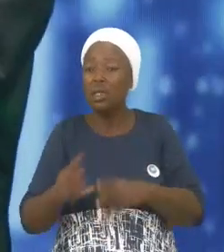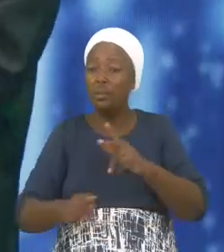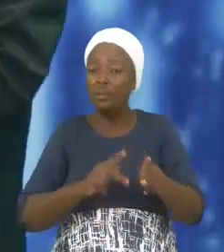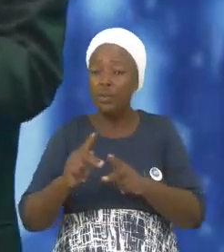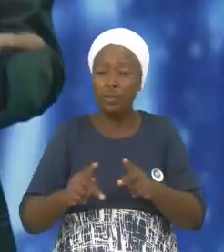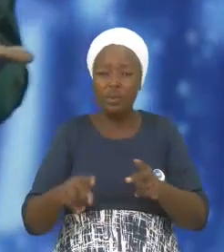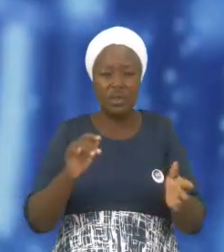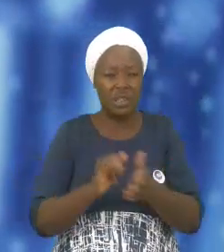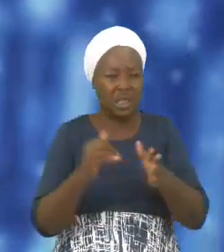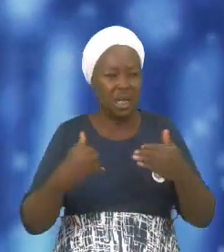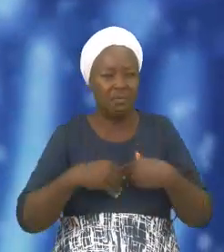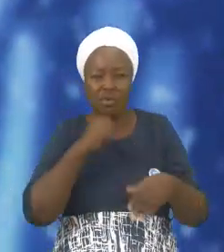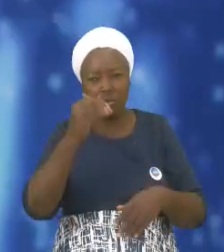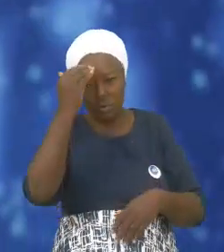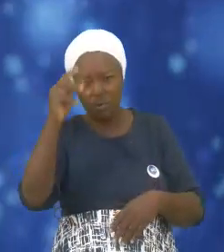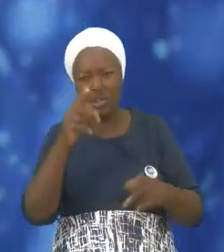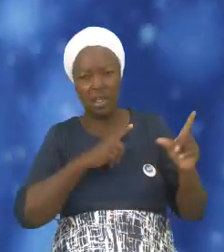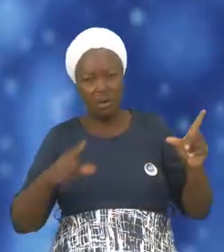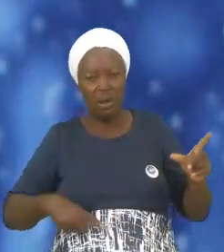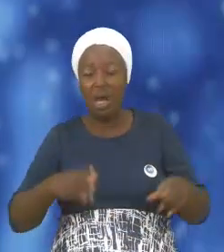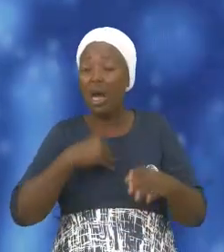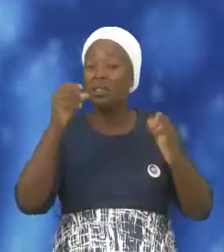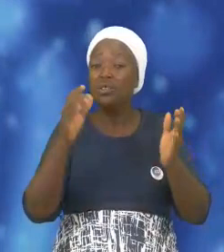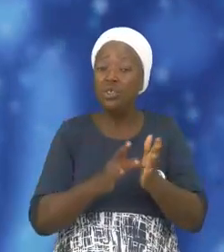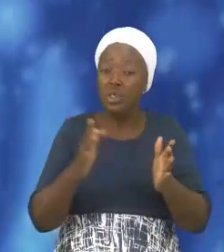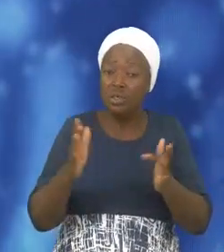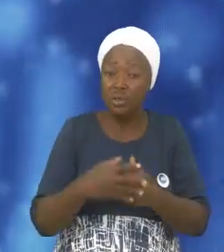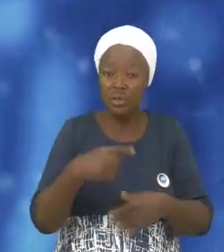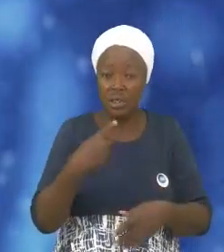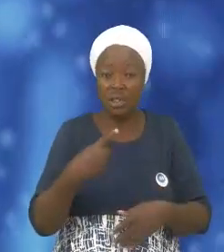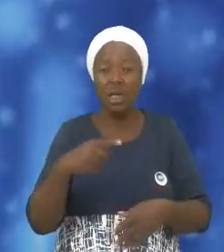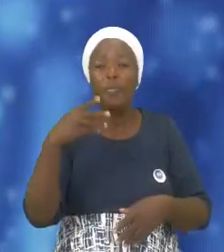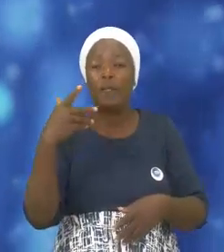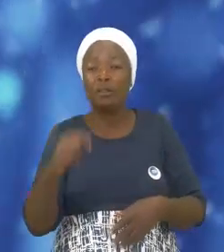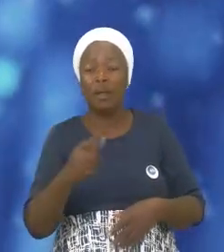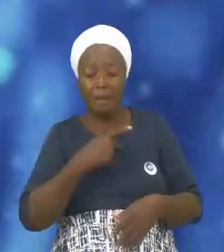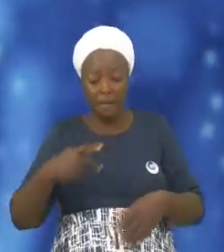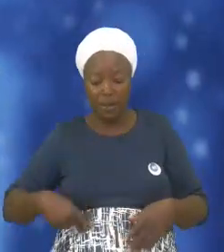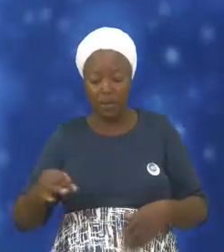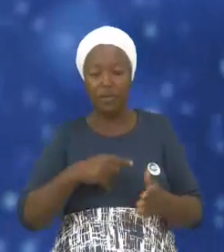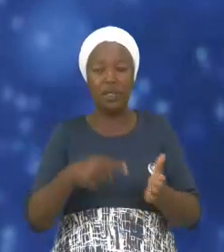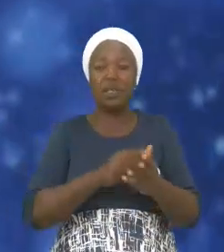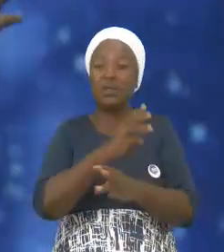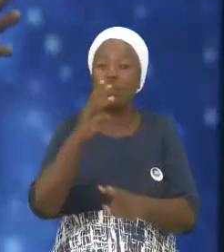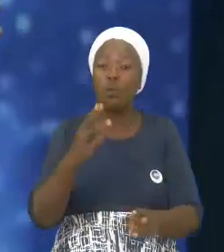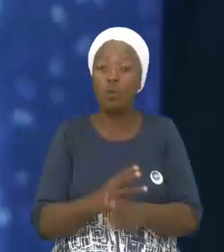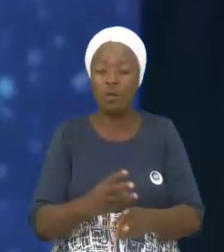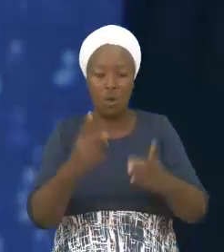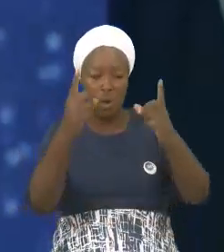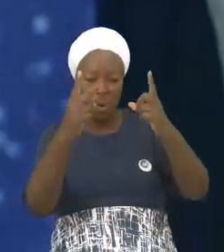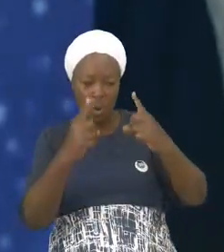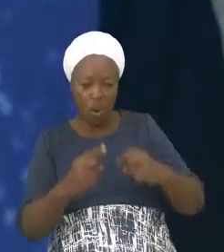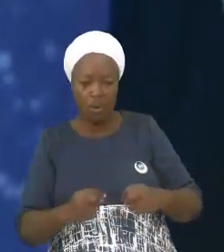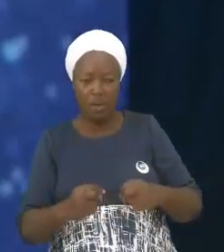that have not known the Lord. And Jesus said, the prince of this world cometh,